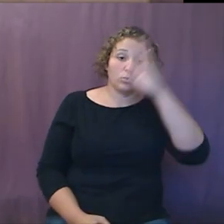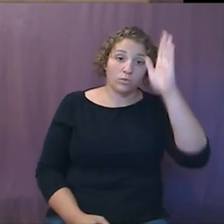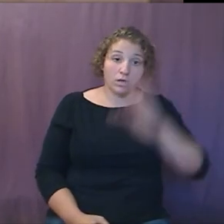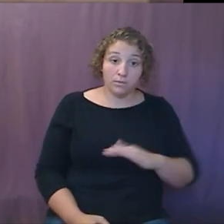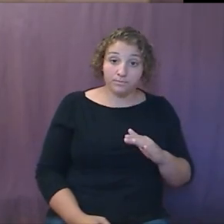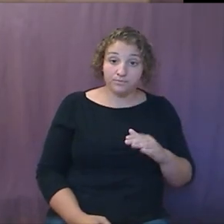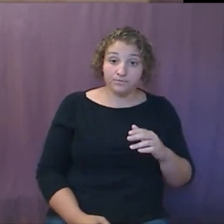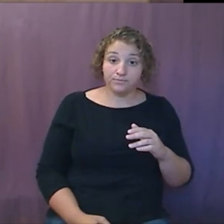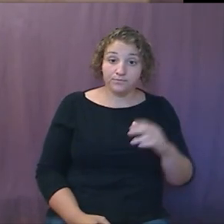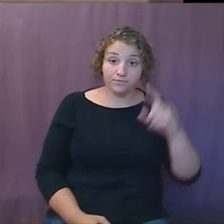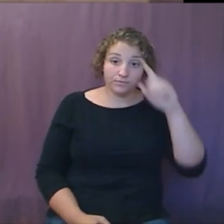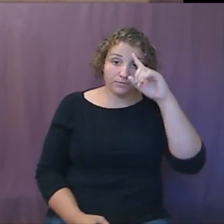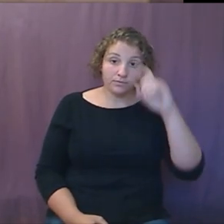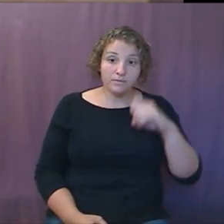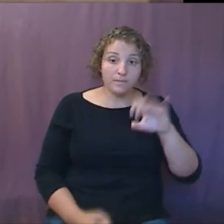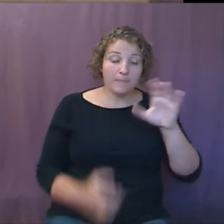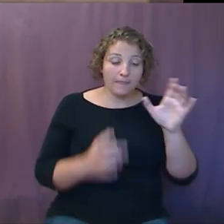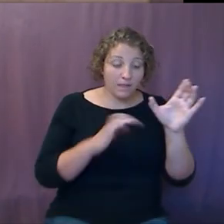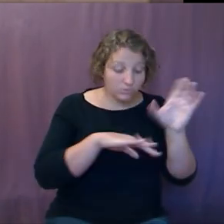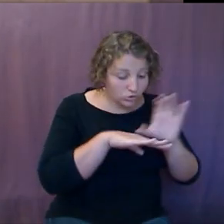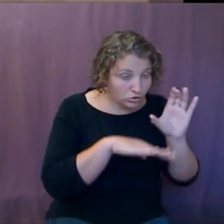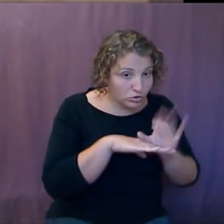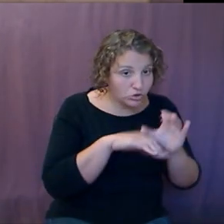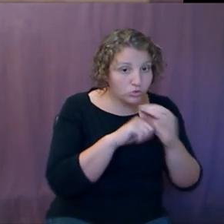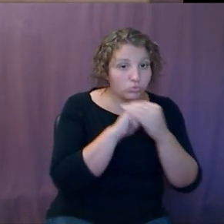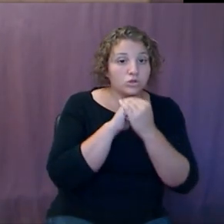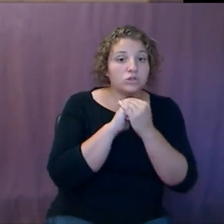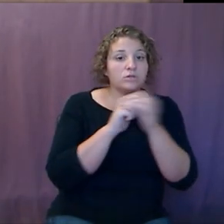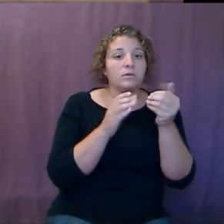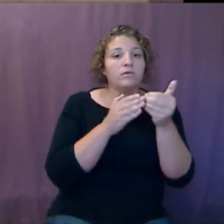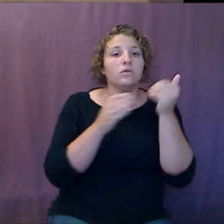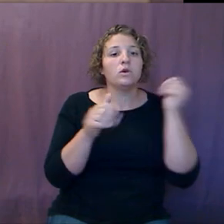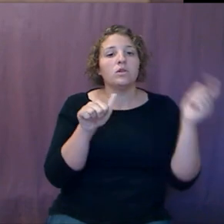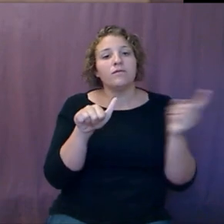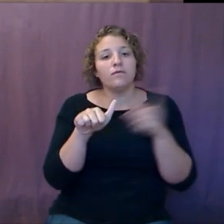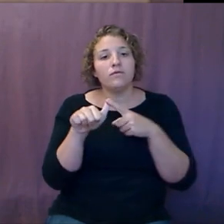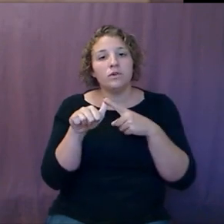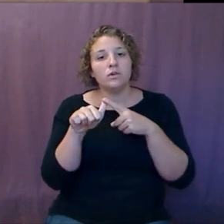of jesus christ worshiping him before the first seal was broken